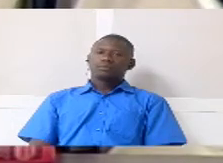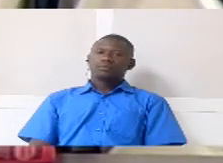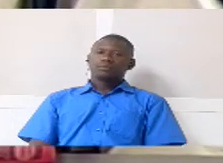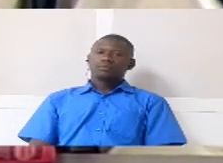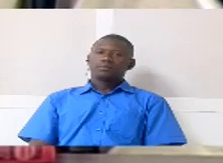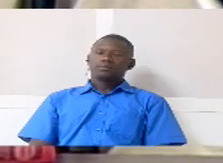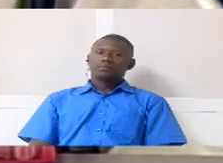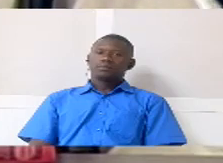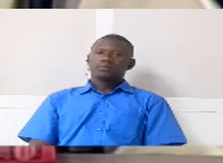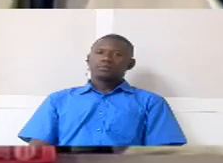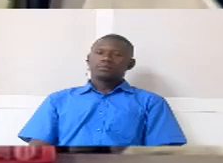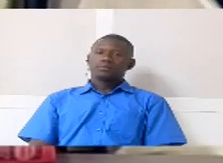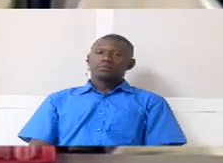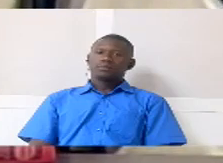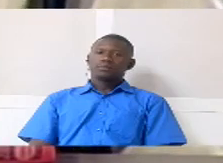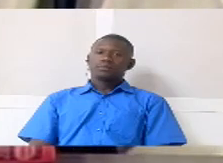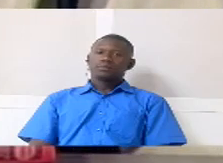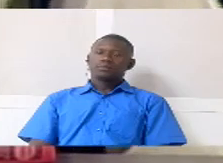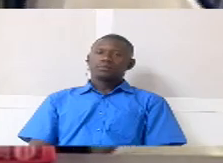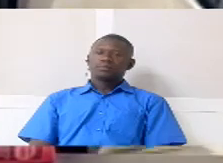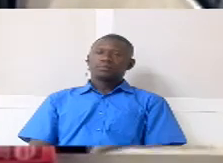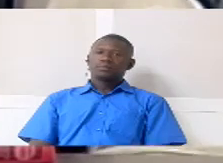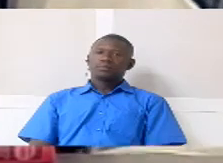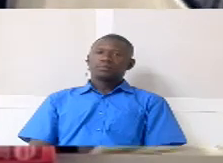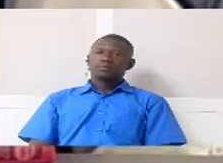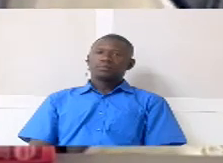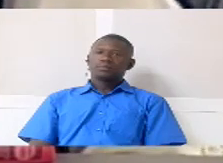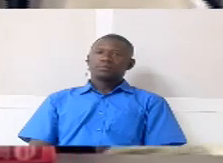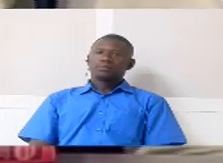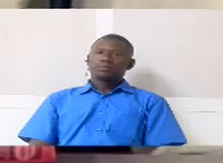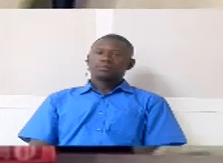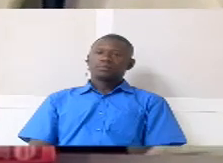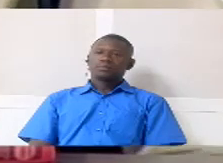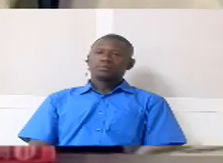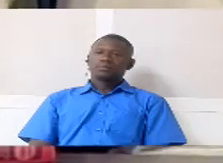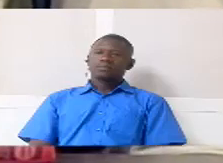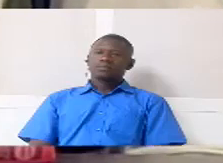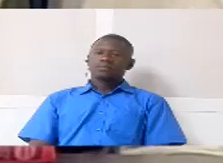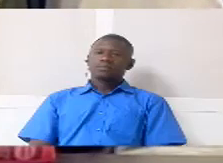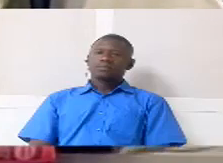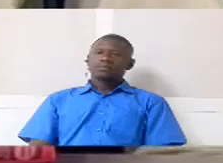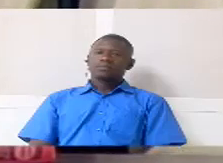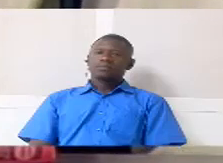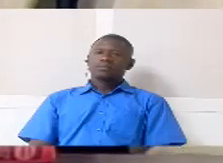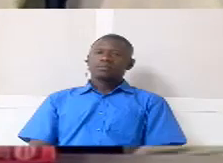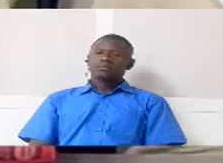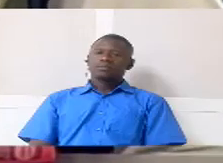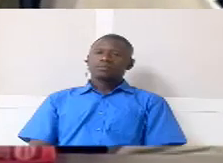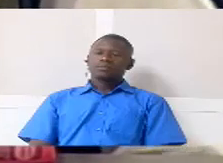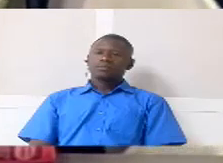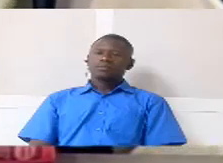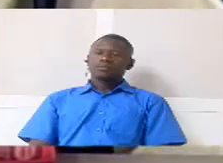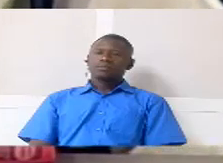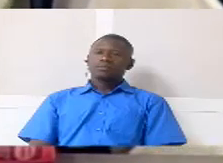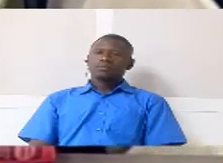ko diga ho dam e ngi nda kala in a CB form le comme il est confined to barracks for certain number of coming afu nyami wati fula bari nga official